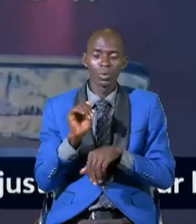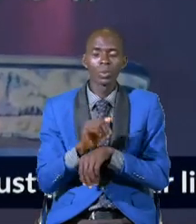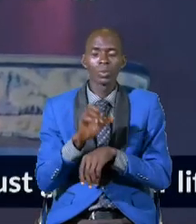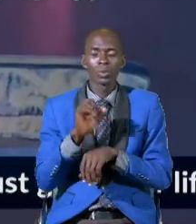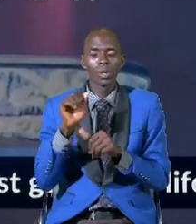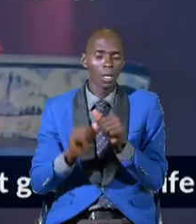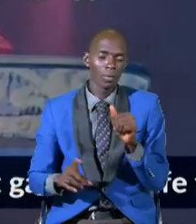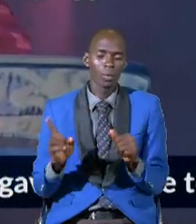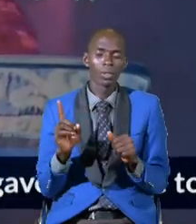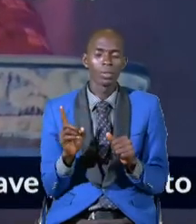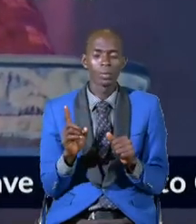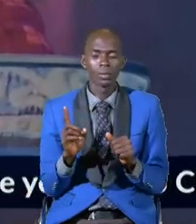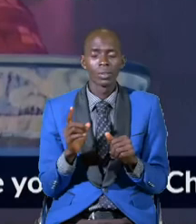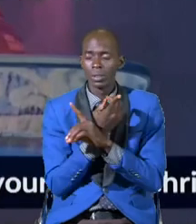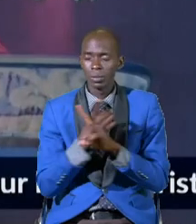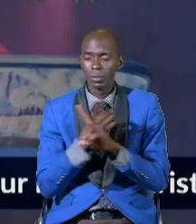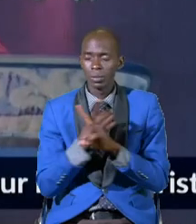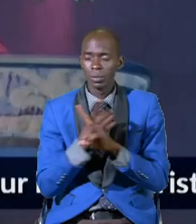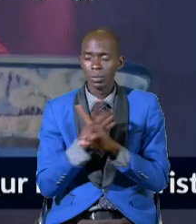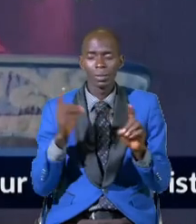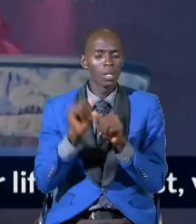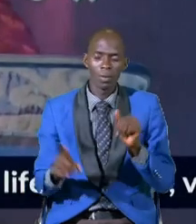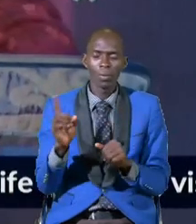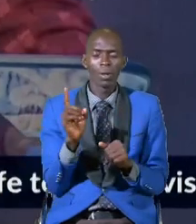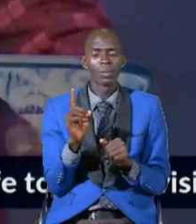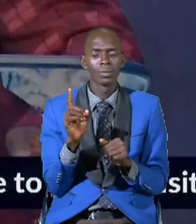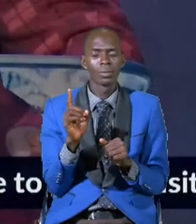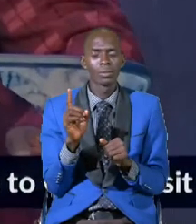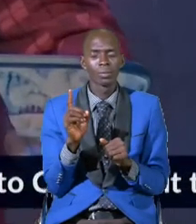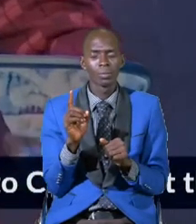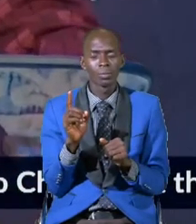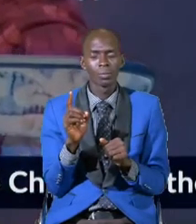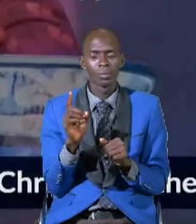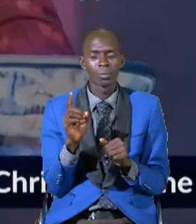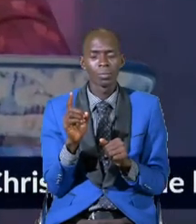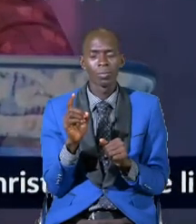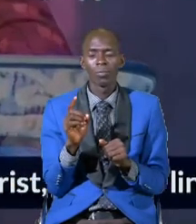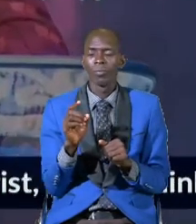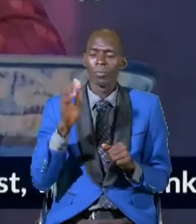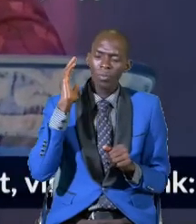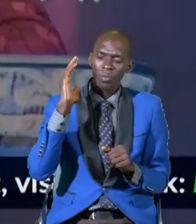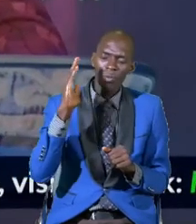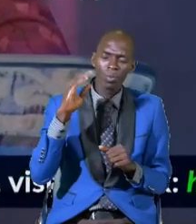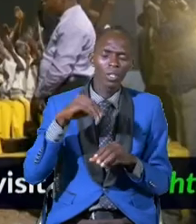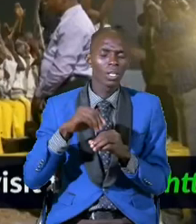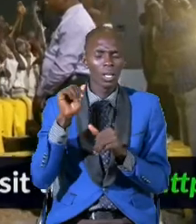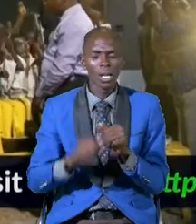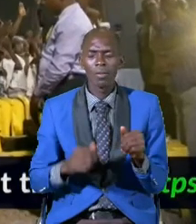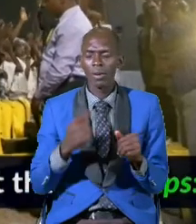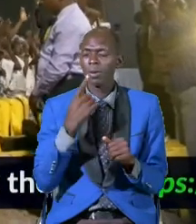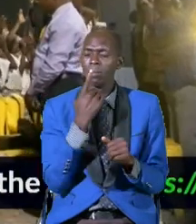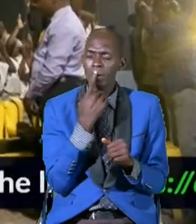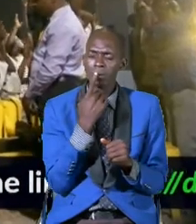Amen. Deliverance everywhere. Amen. Testimony in every mouth. Amen.